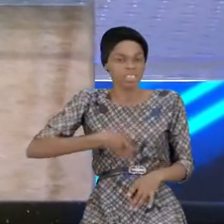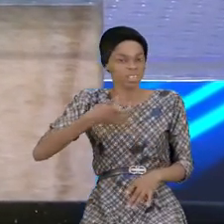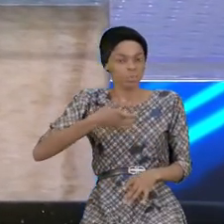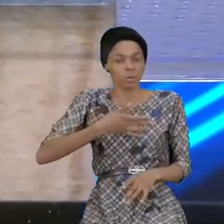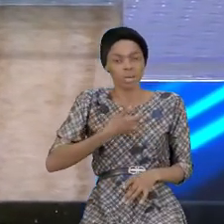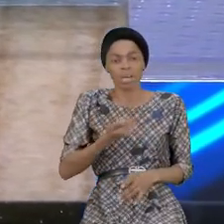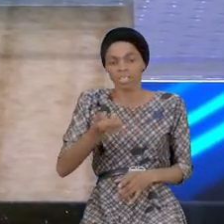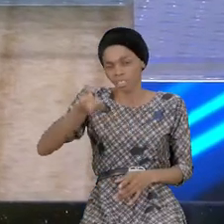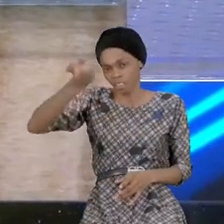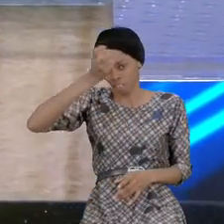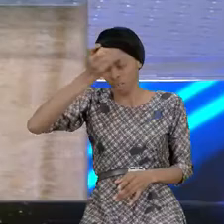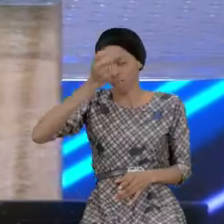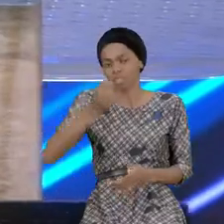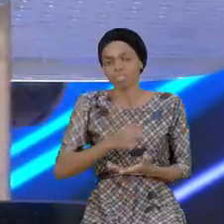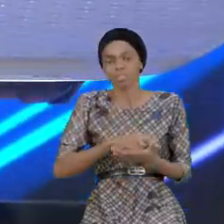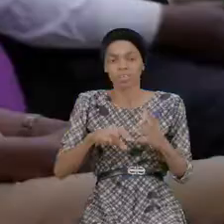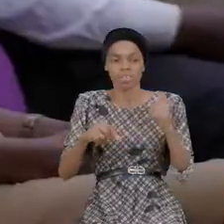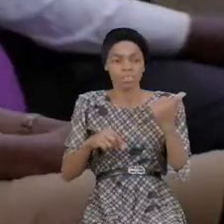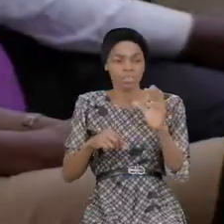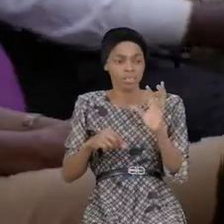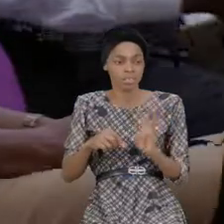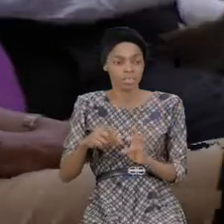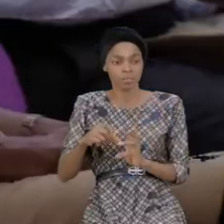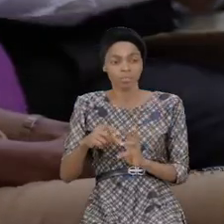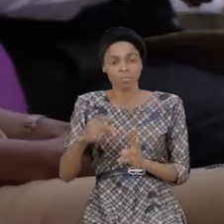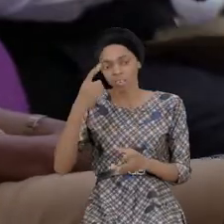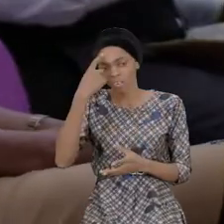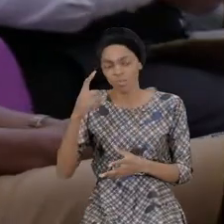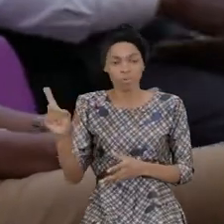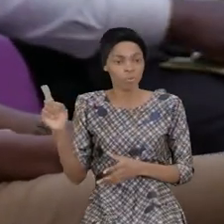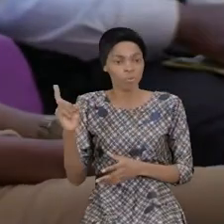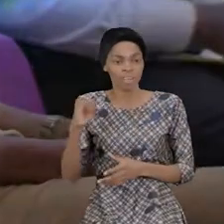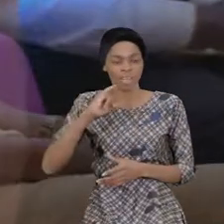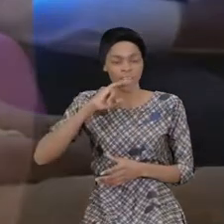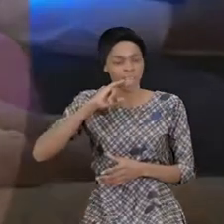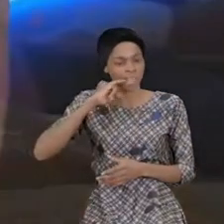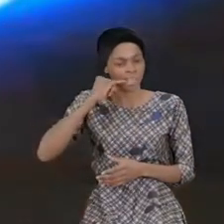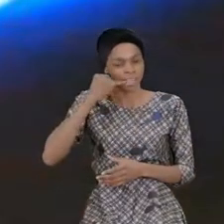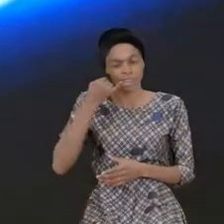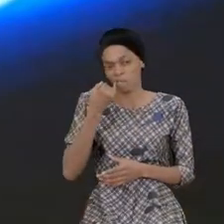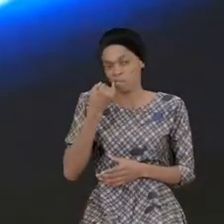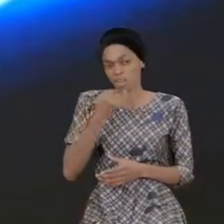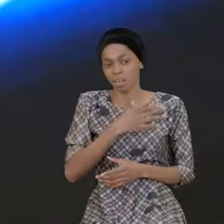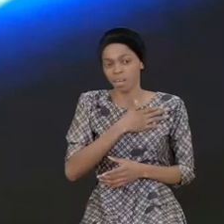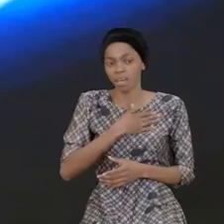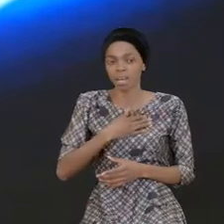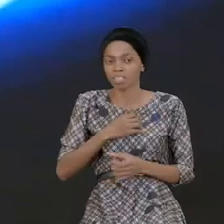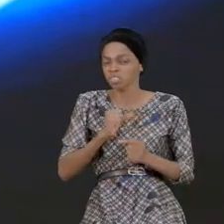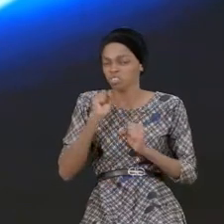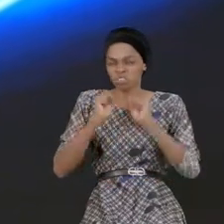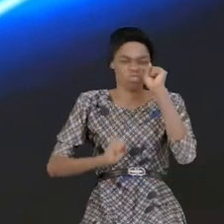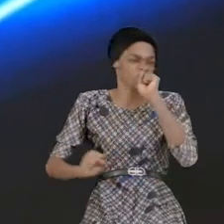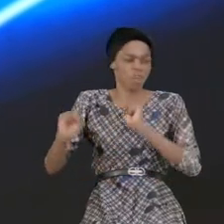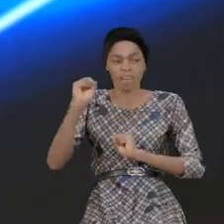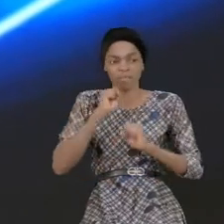tells us in verse 16, it says, for where envy and strife